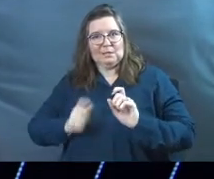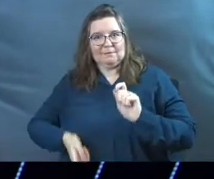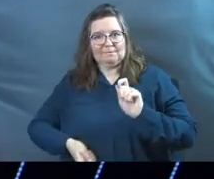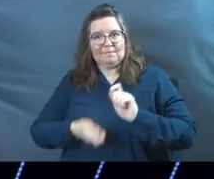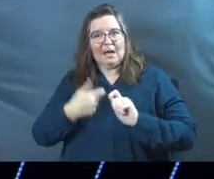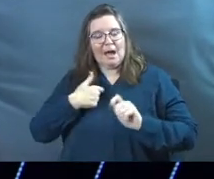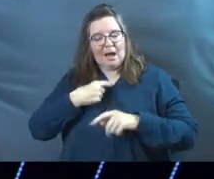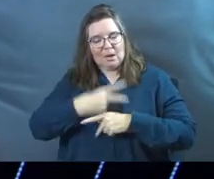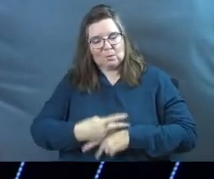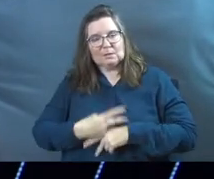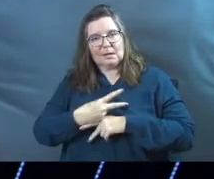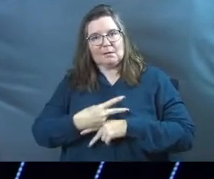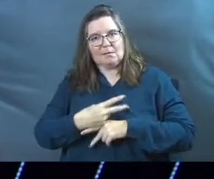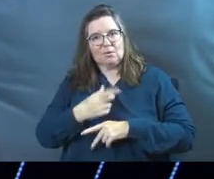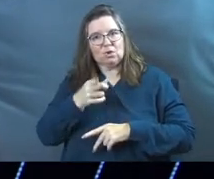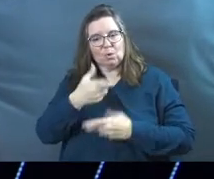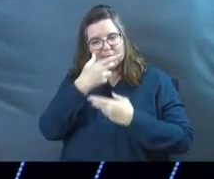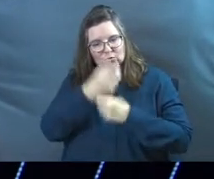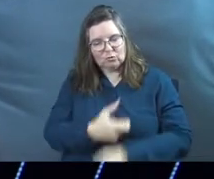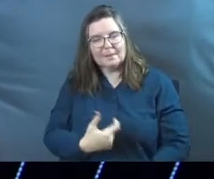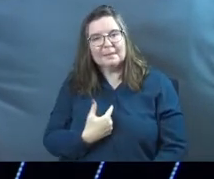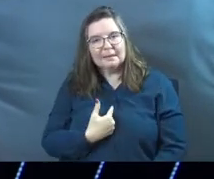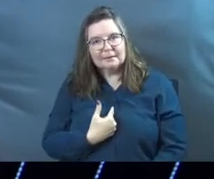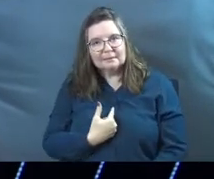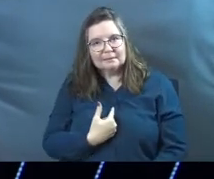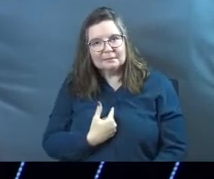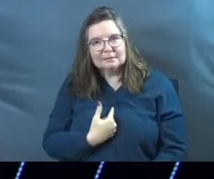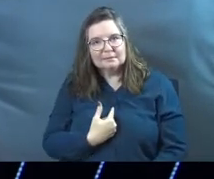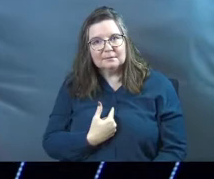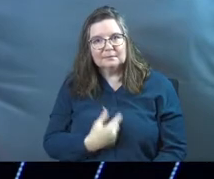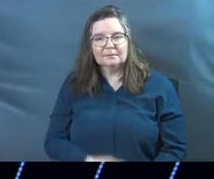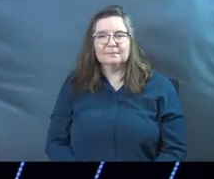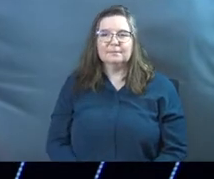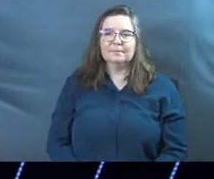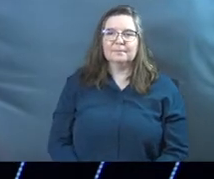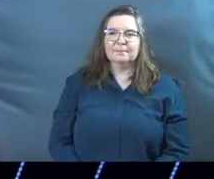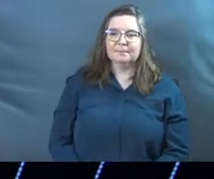of it. You're going to have to trust me.